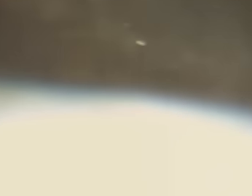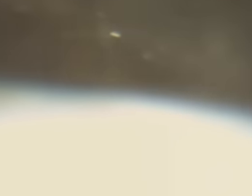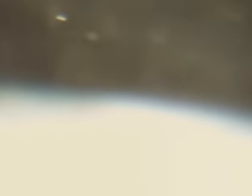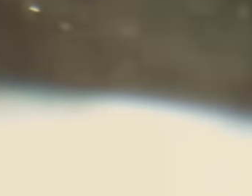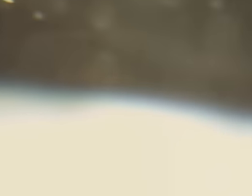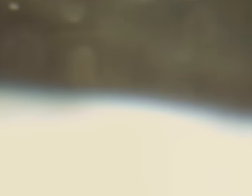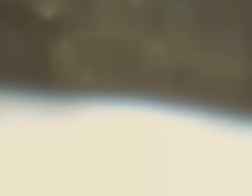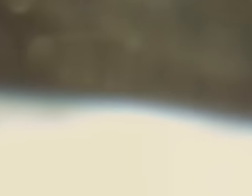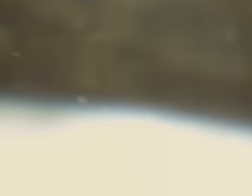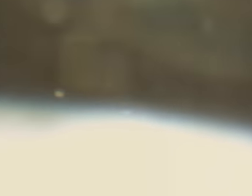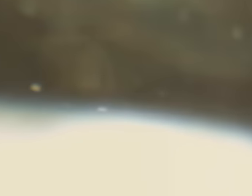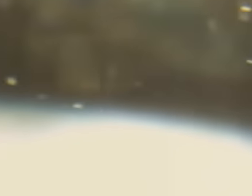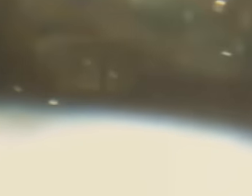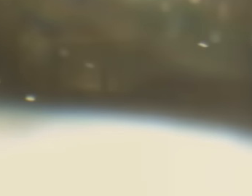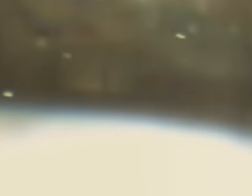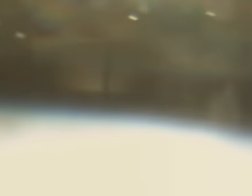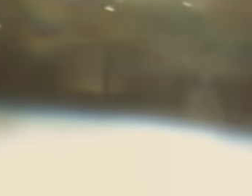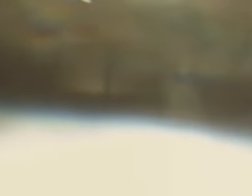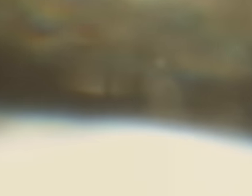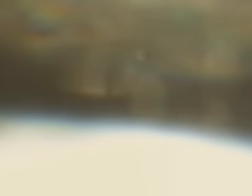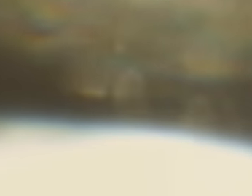feeds us. He